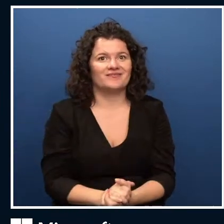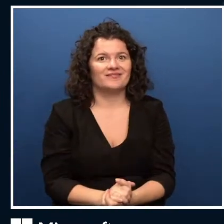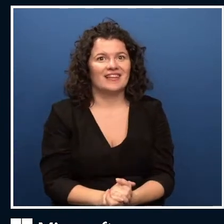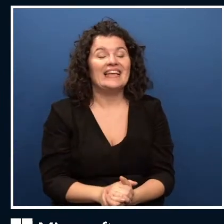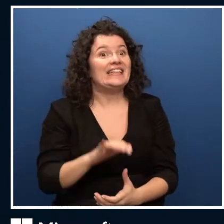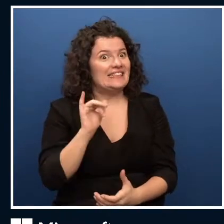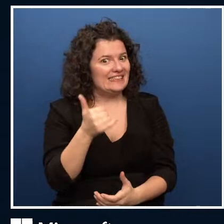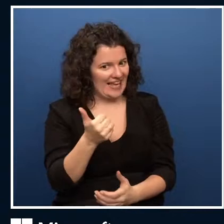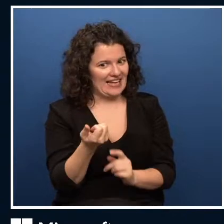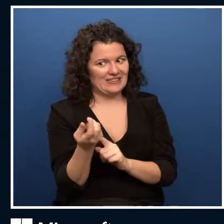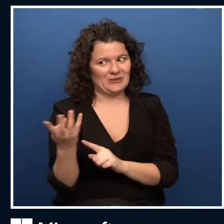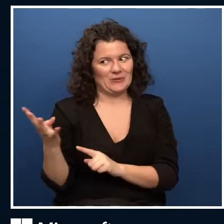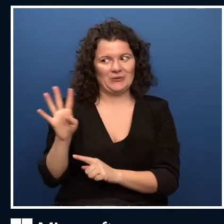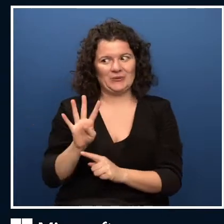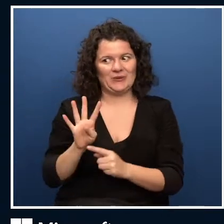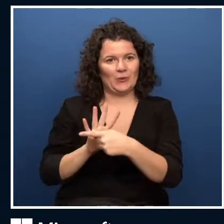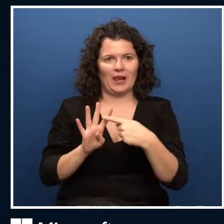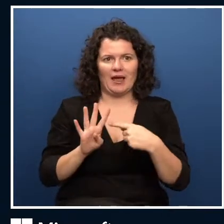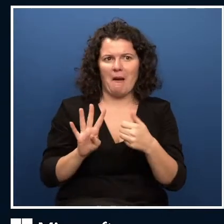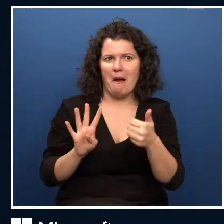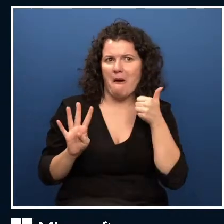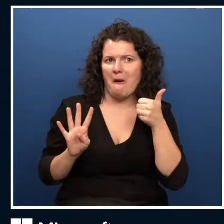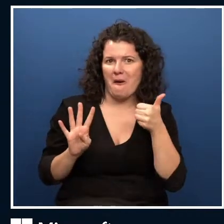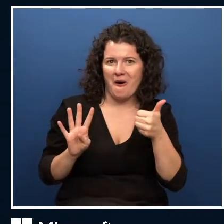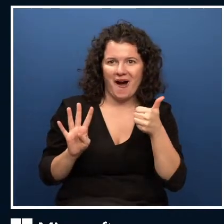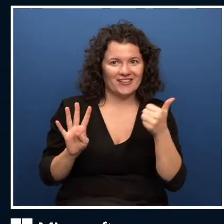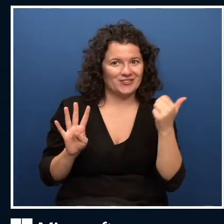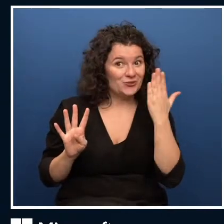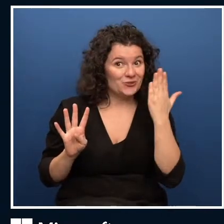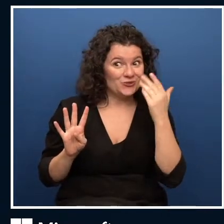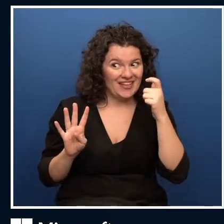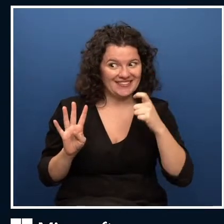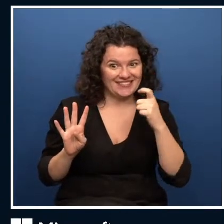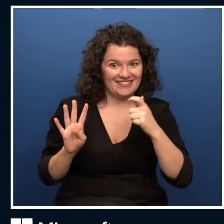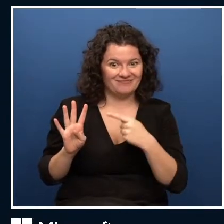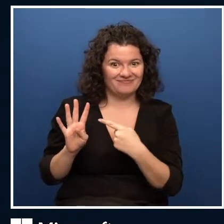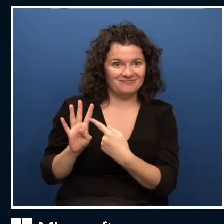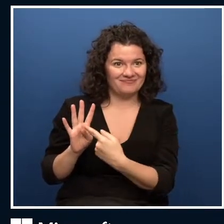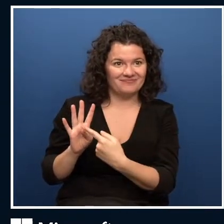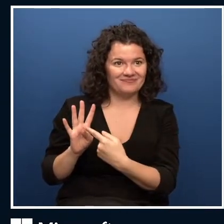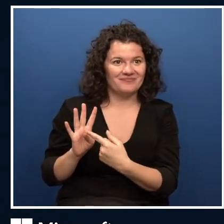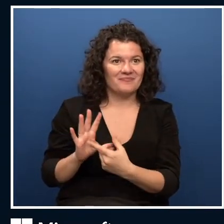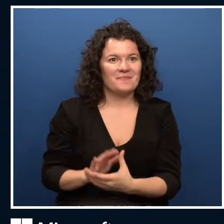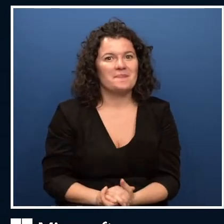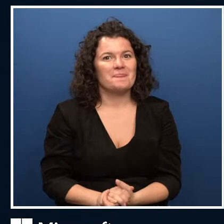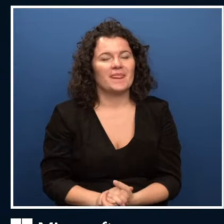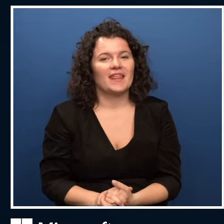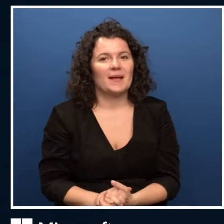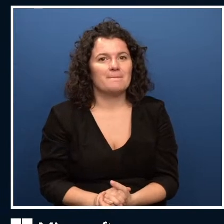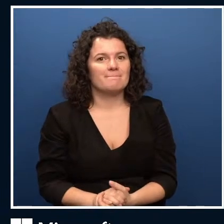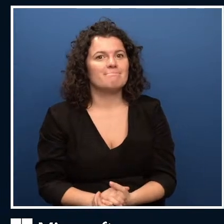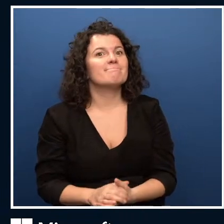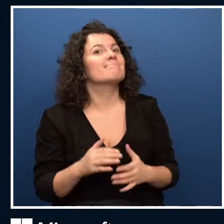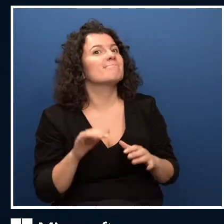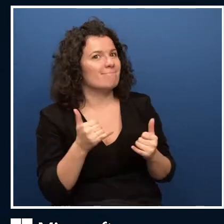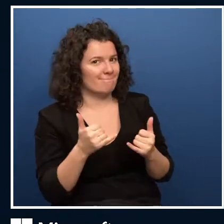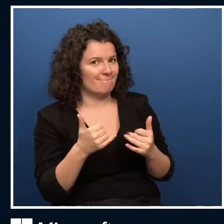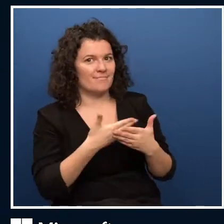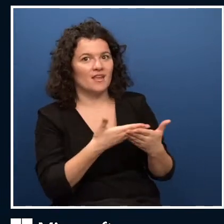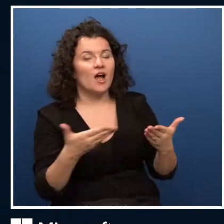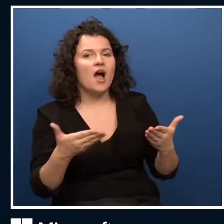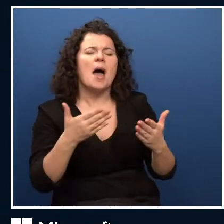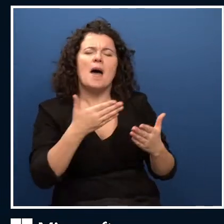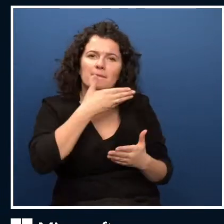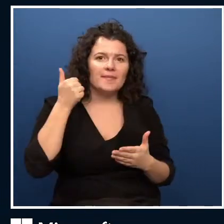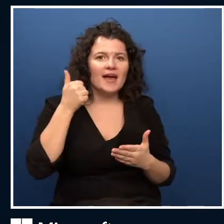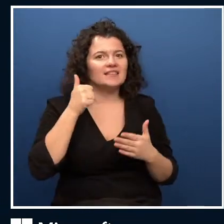everyone. Excellent. So let's start. Yeah, fantastic. So I think we should start with introductions. Welcome,